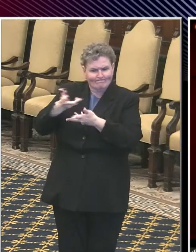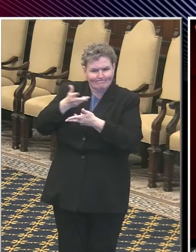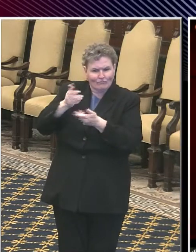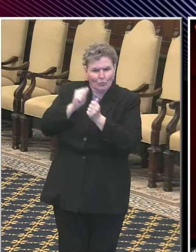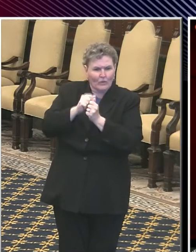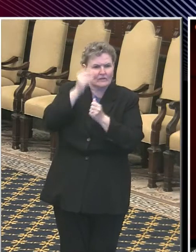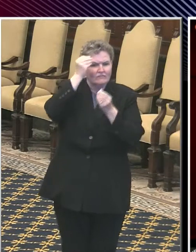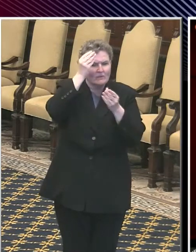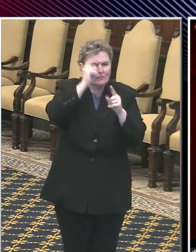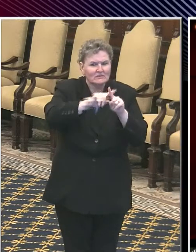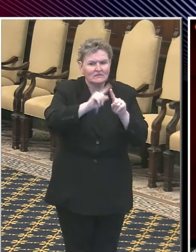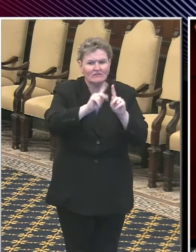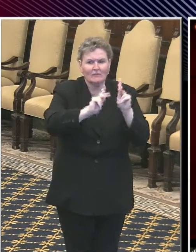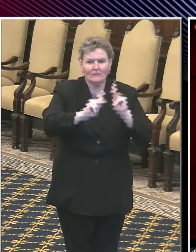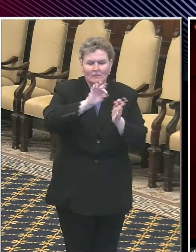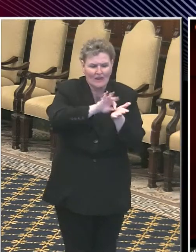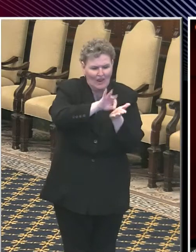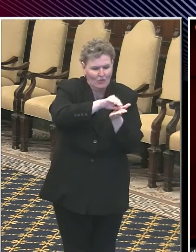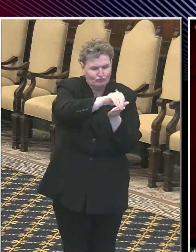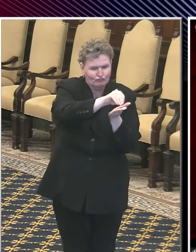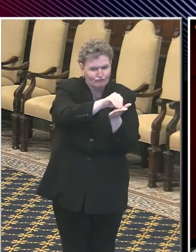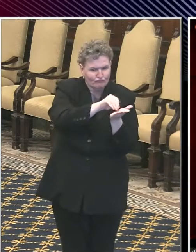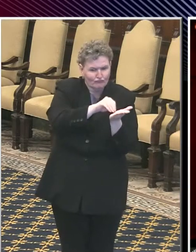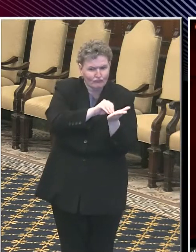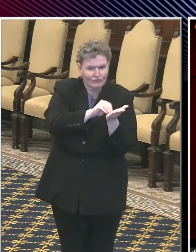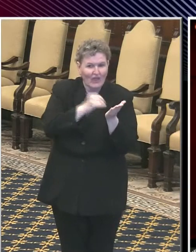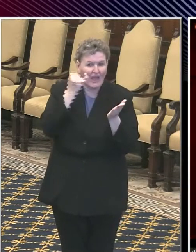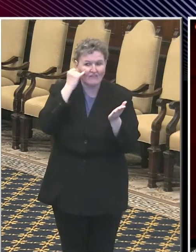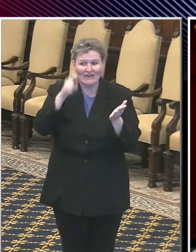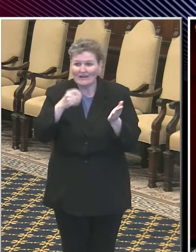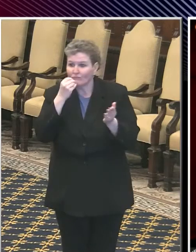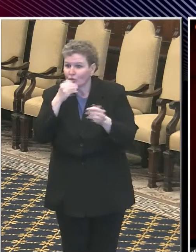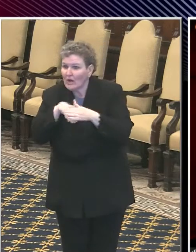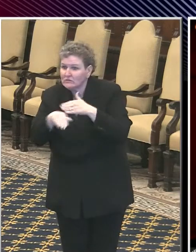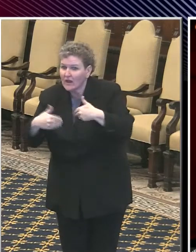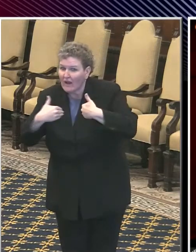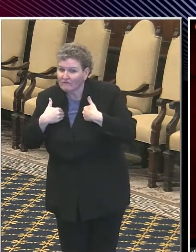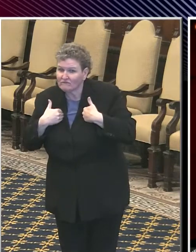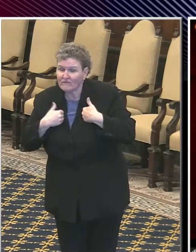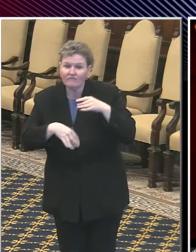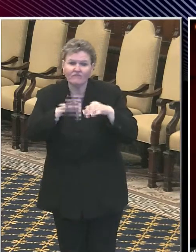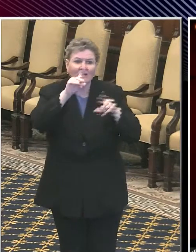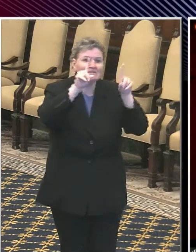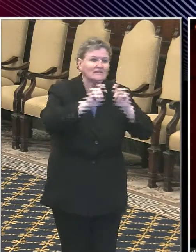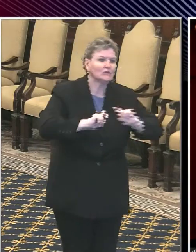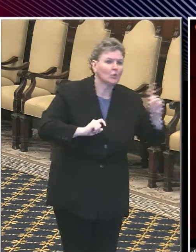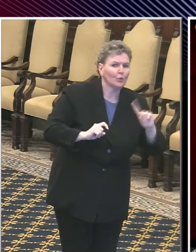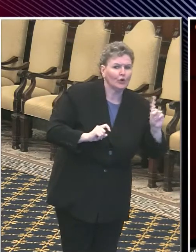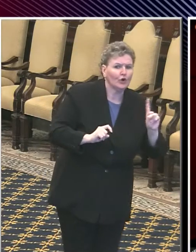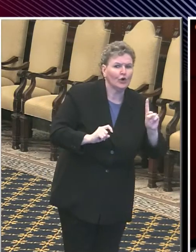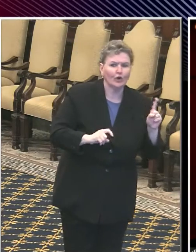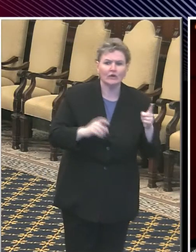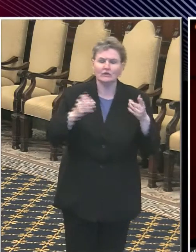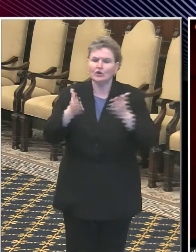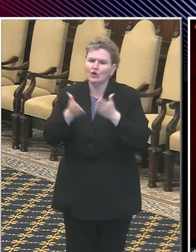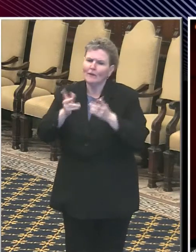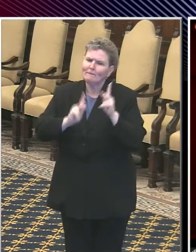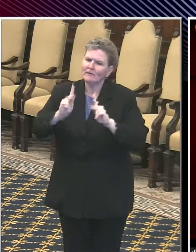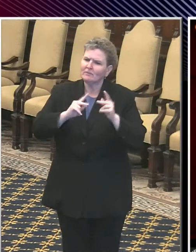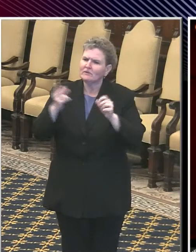residents. During these conversations, Philly Counts and its volunteers help people make a plan to complete the 2020